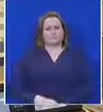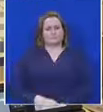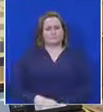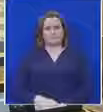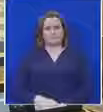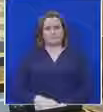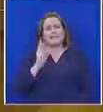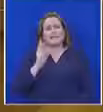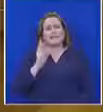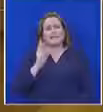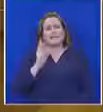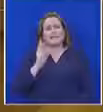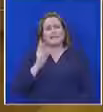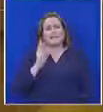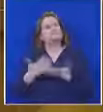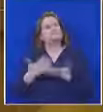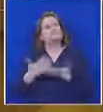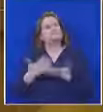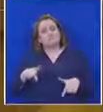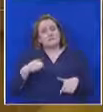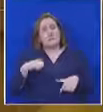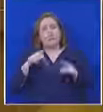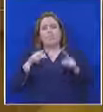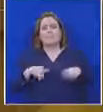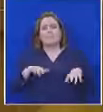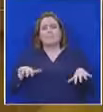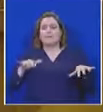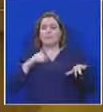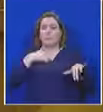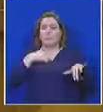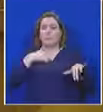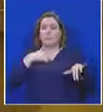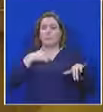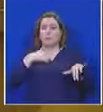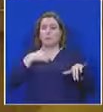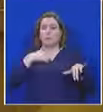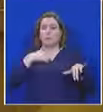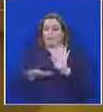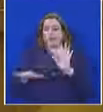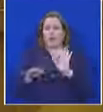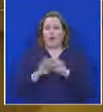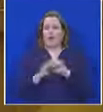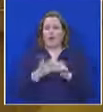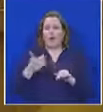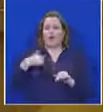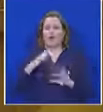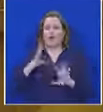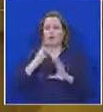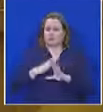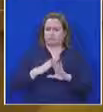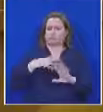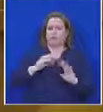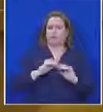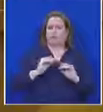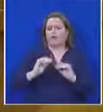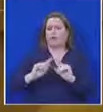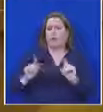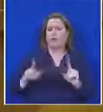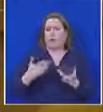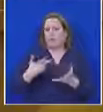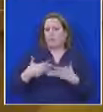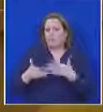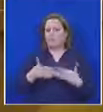Experiences of how do we as public representatives avoid undue delays, undue benefits, and the corrupt